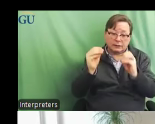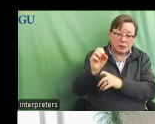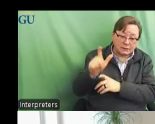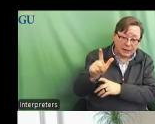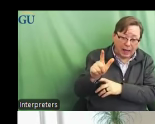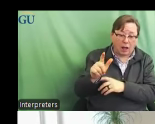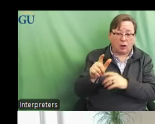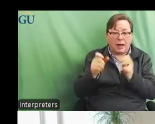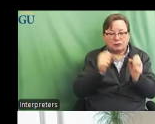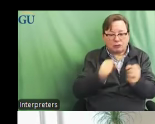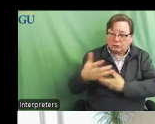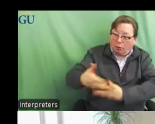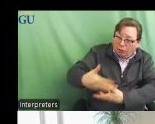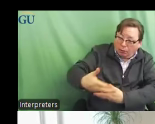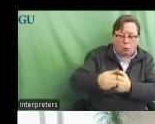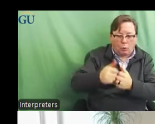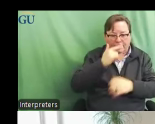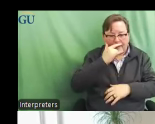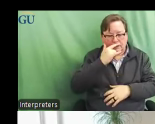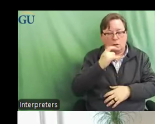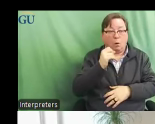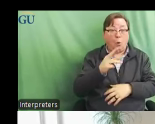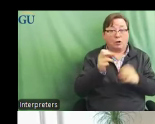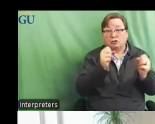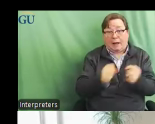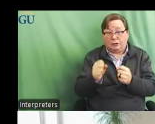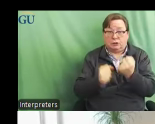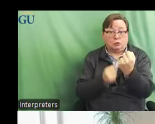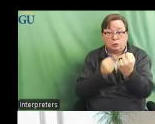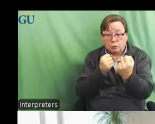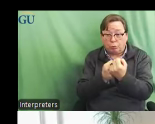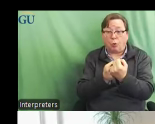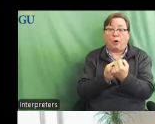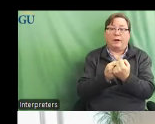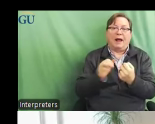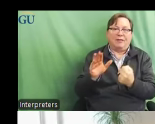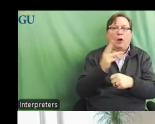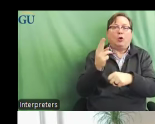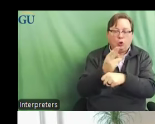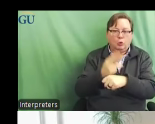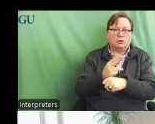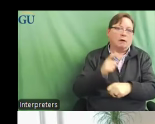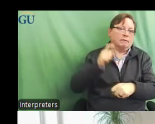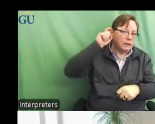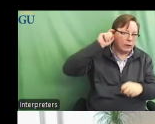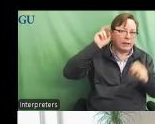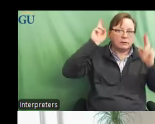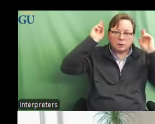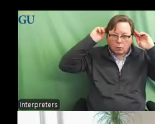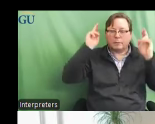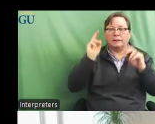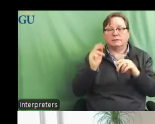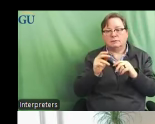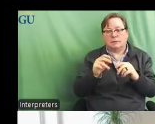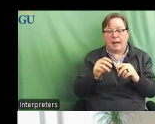to communicate with their kids, or strategies to support their use of the hearing assistive technology and making the spoken language